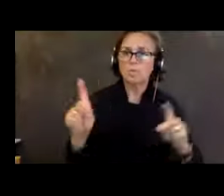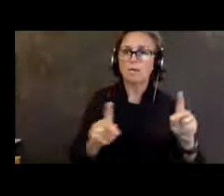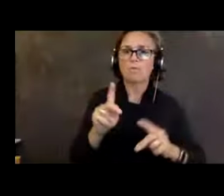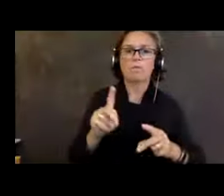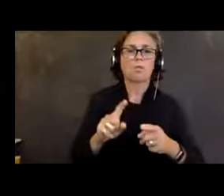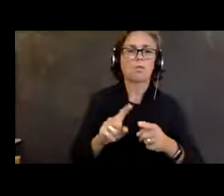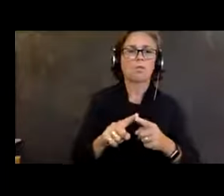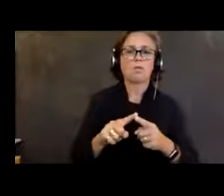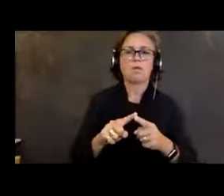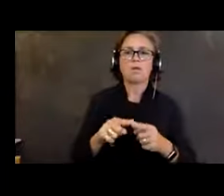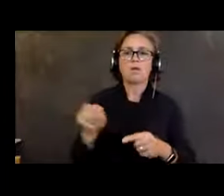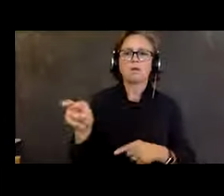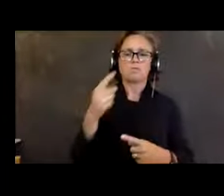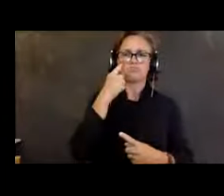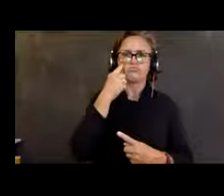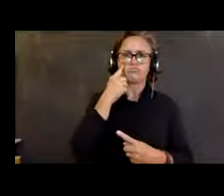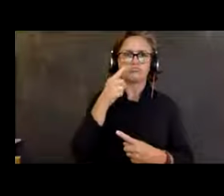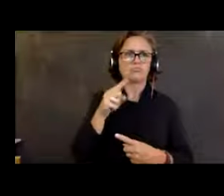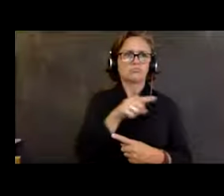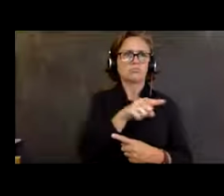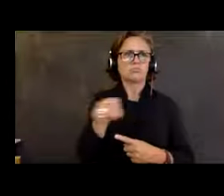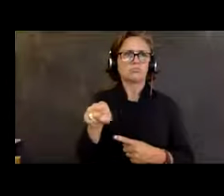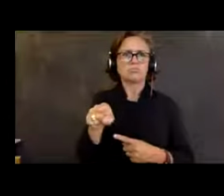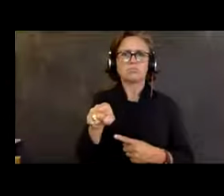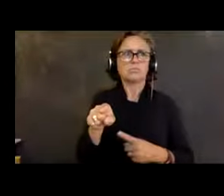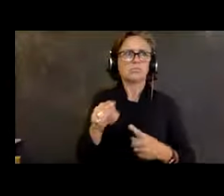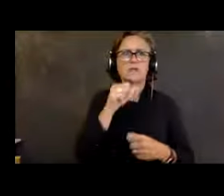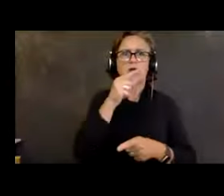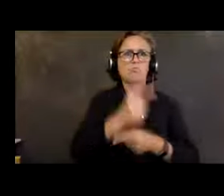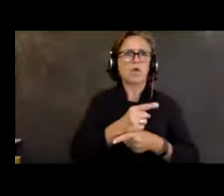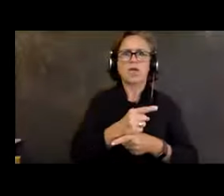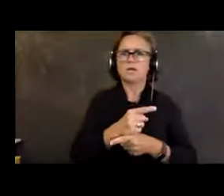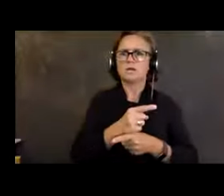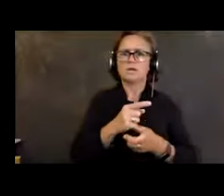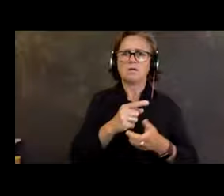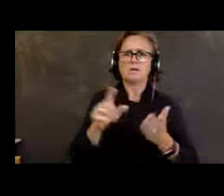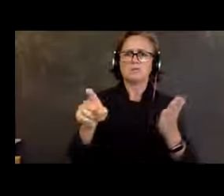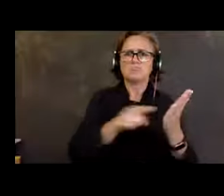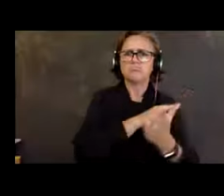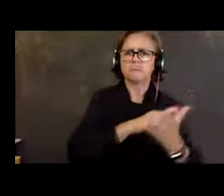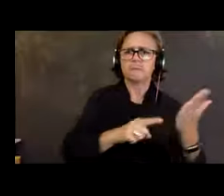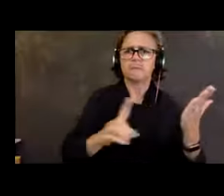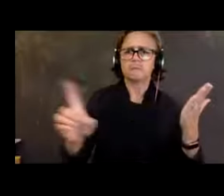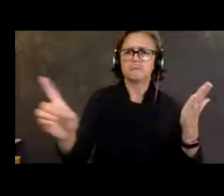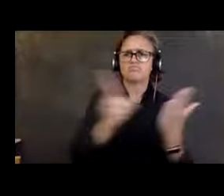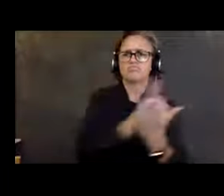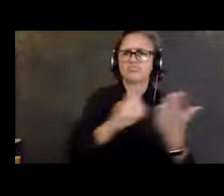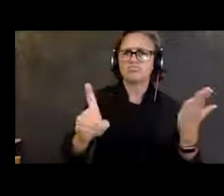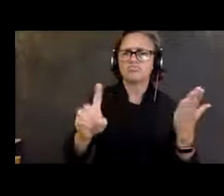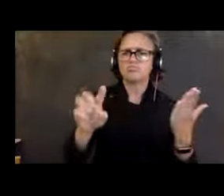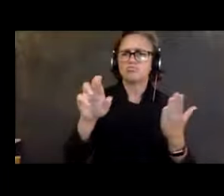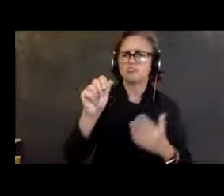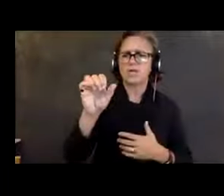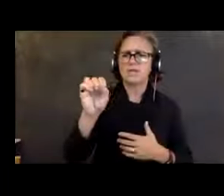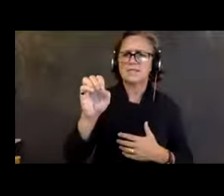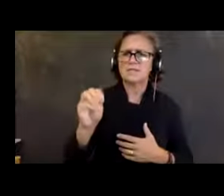racism in general, can cause stress. It can cause anxiety, it can cause depression, it can cause stress. So we want to make sure that we're